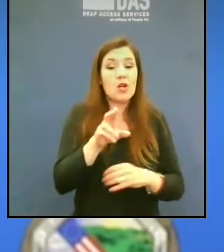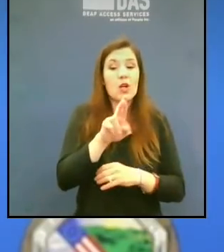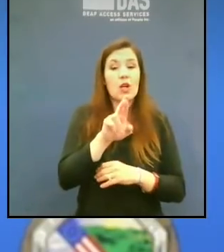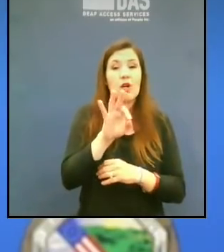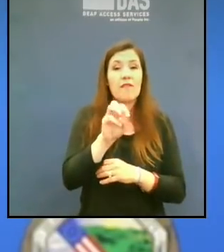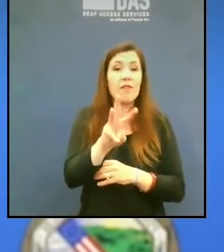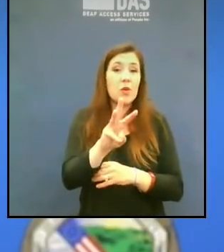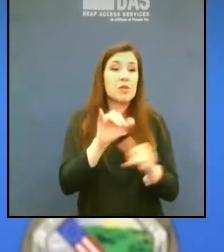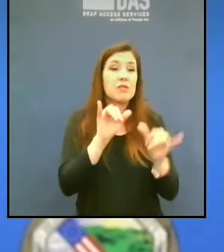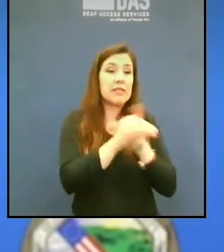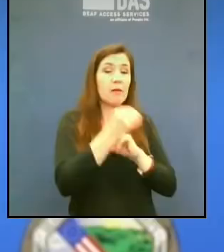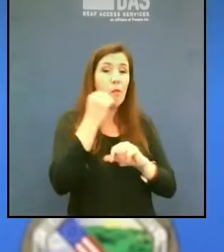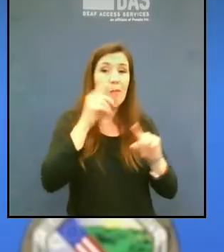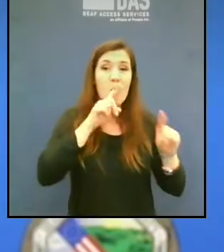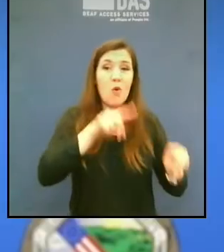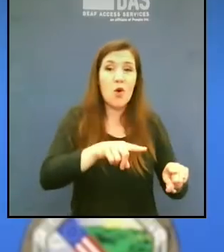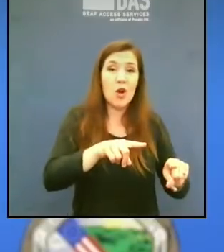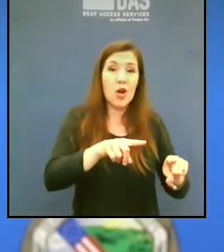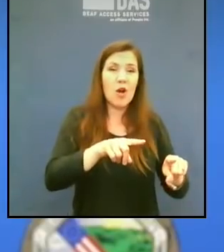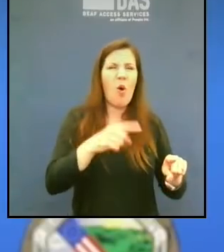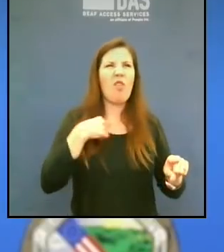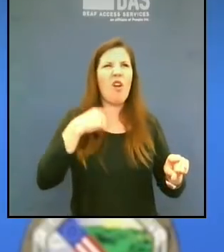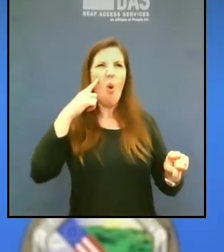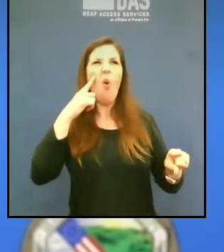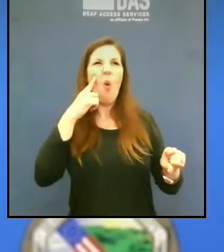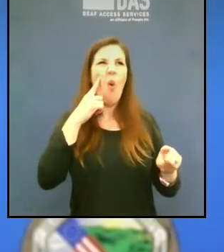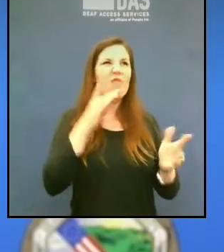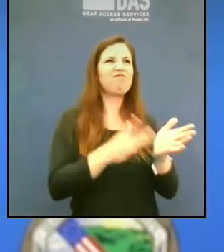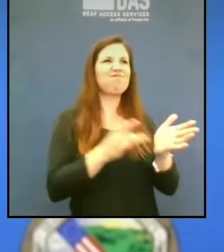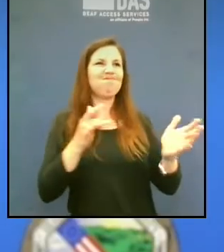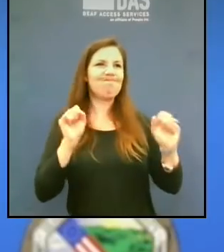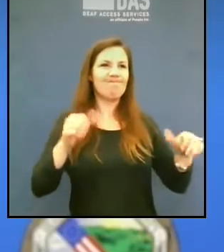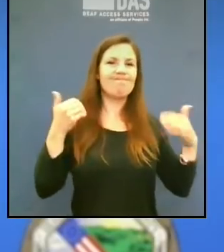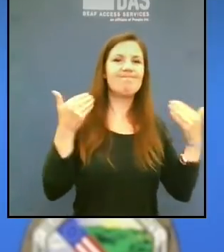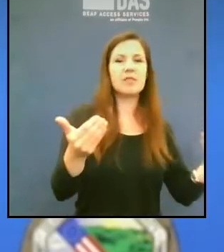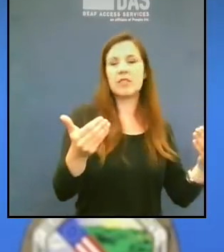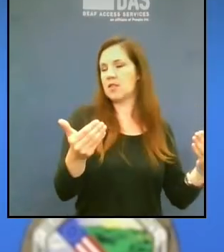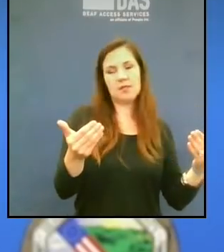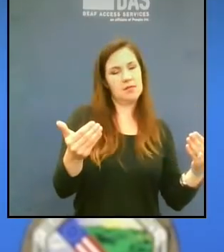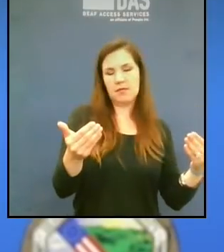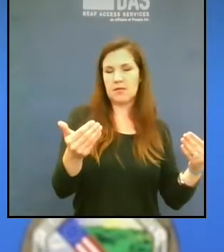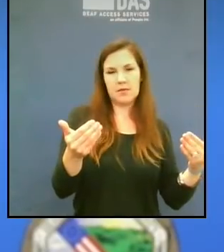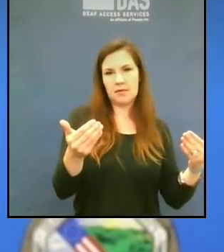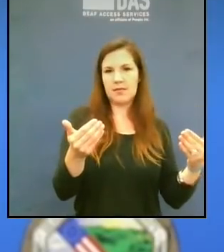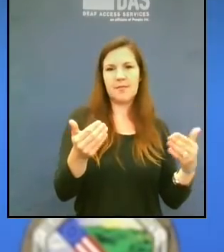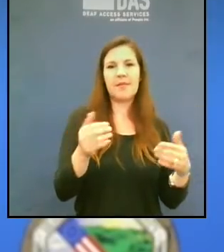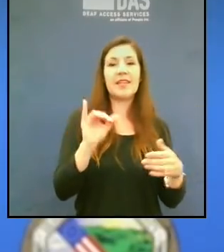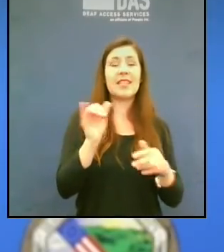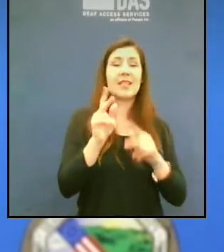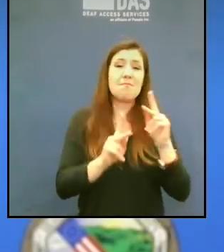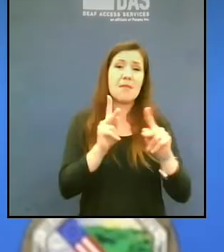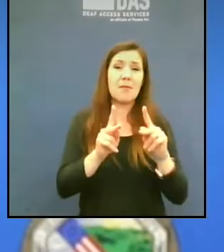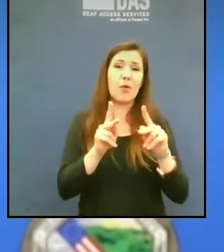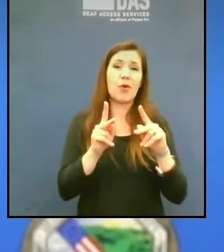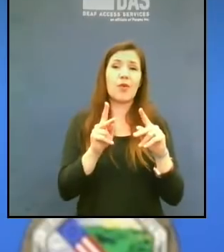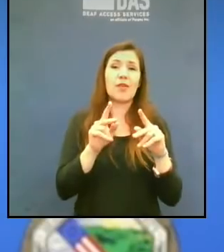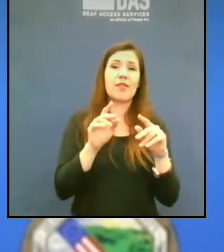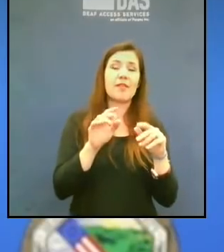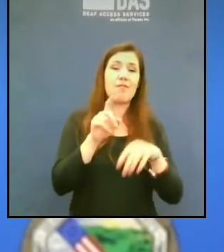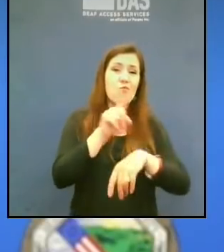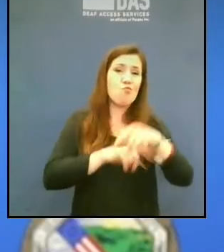the situation, go ahead and do it, and you're going to find yourself like those individuals who were breaking into the Targets and got arrested in Orchard